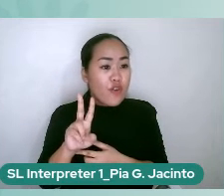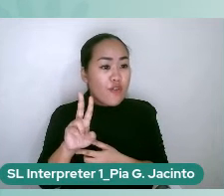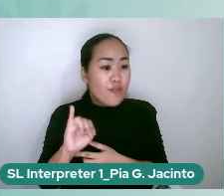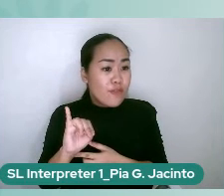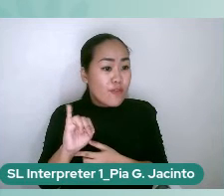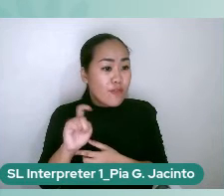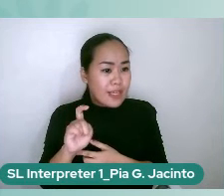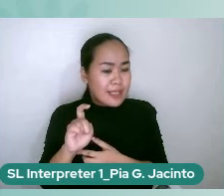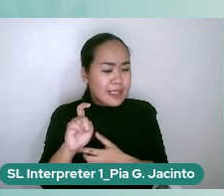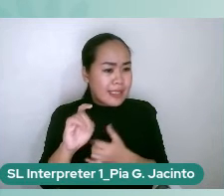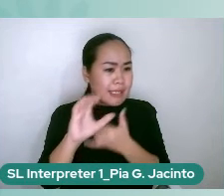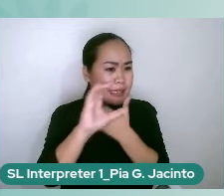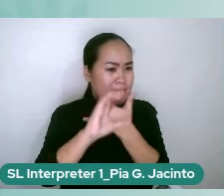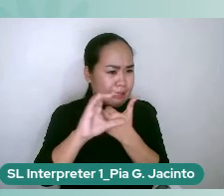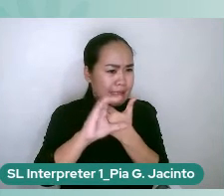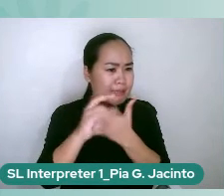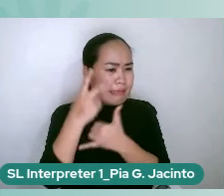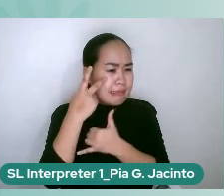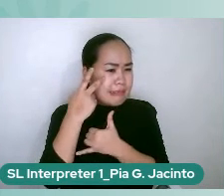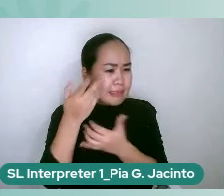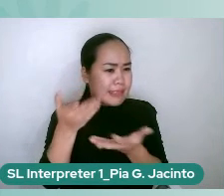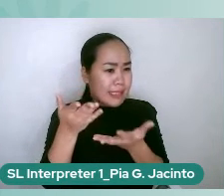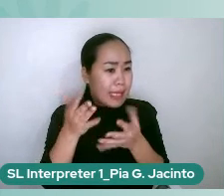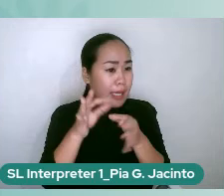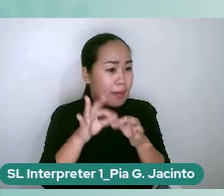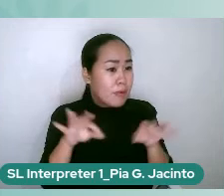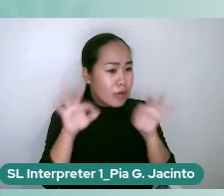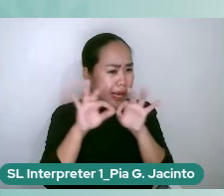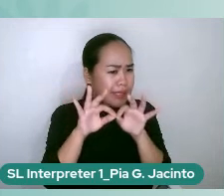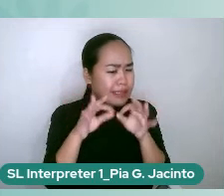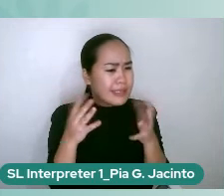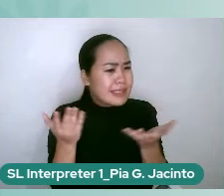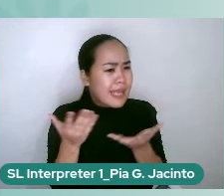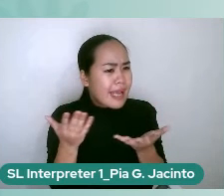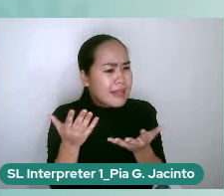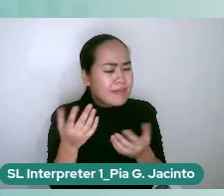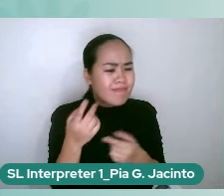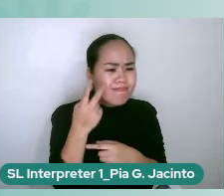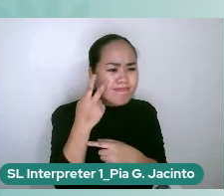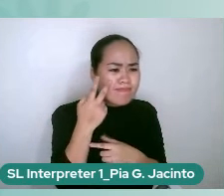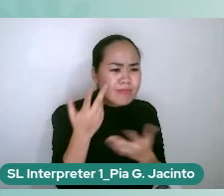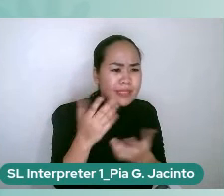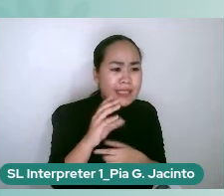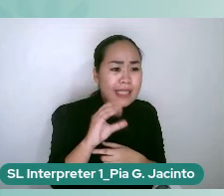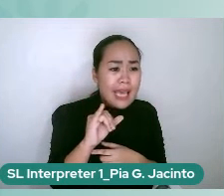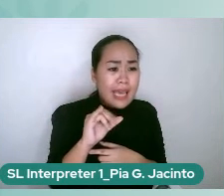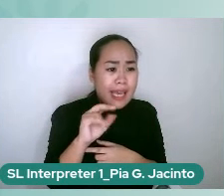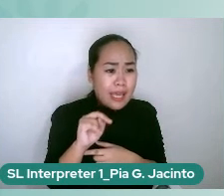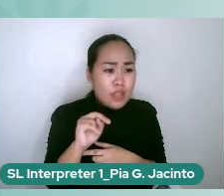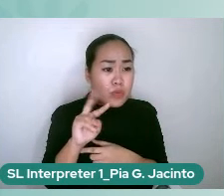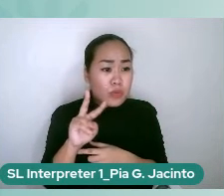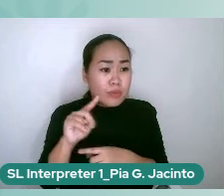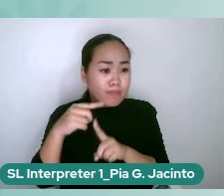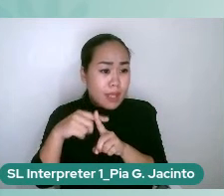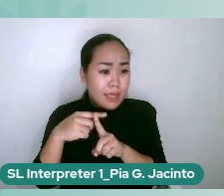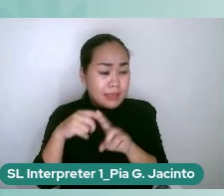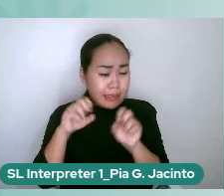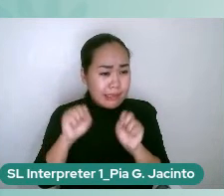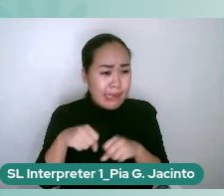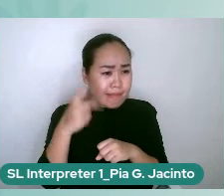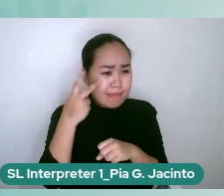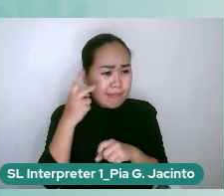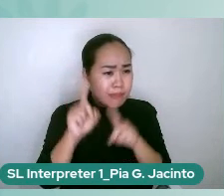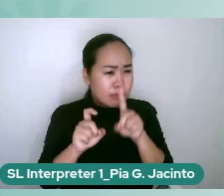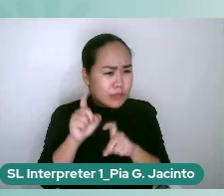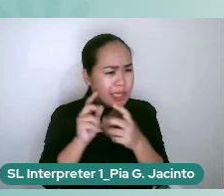And it's important to know that the endpoint for the meta-analysis was CIN2 plus an AIS. And of course, these are the lesions we want to see